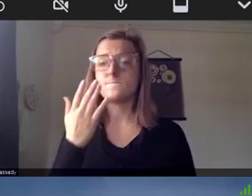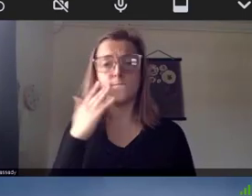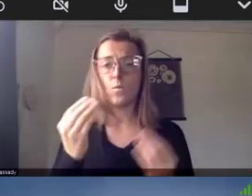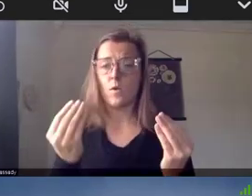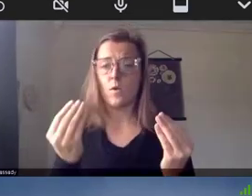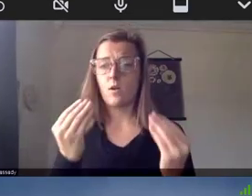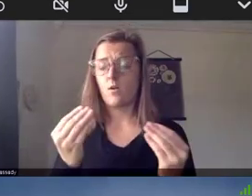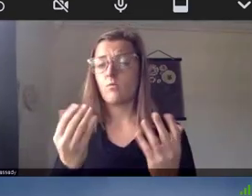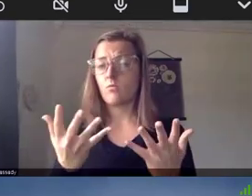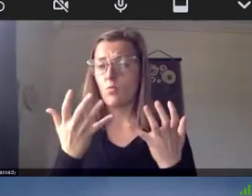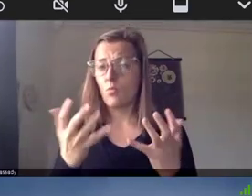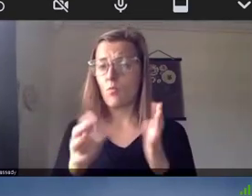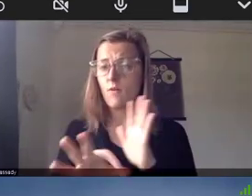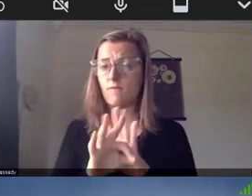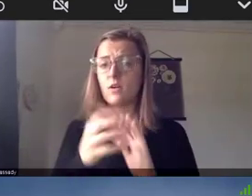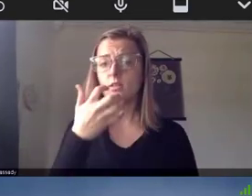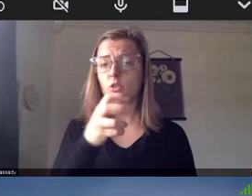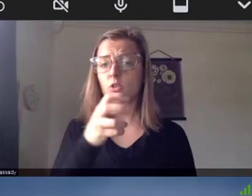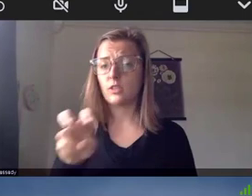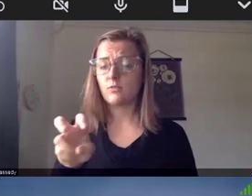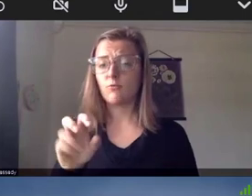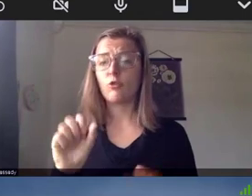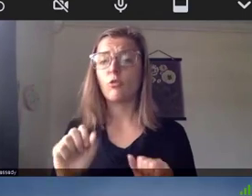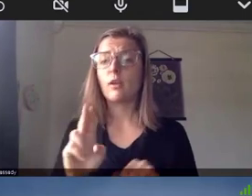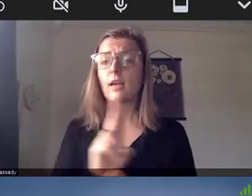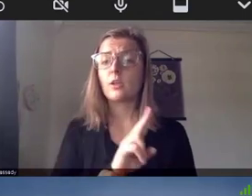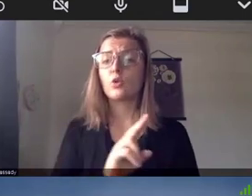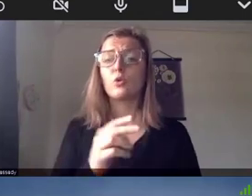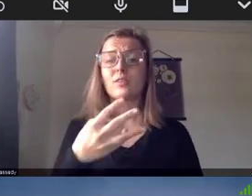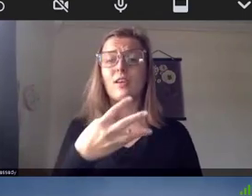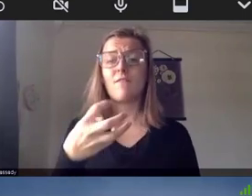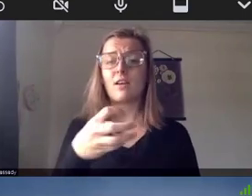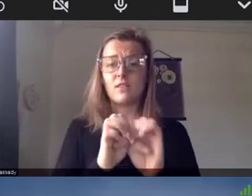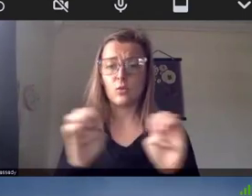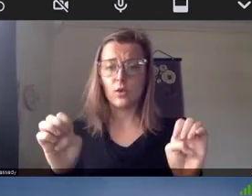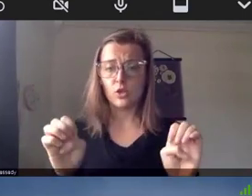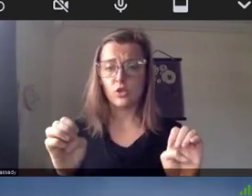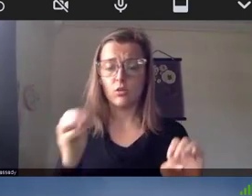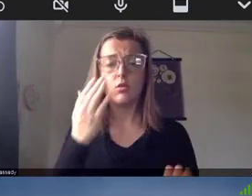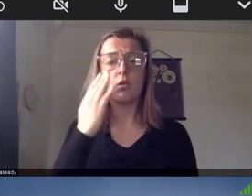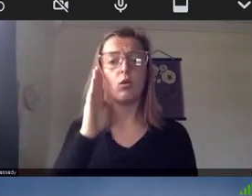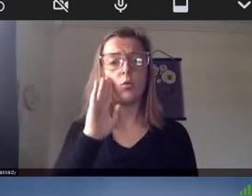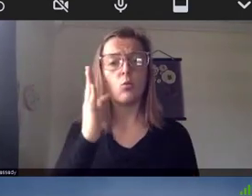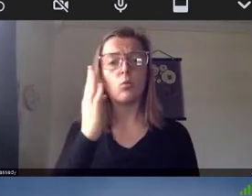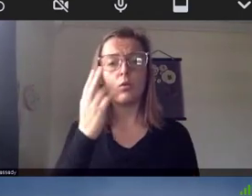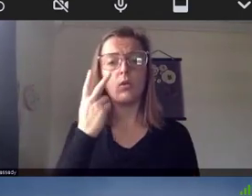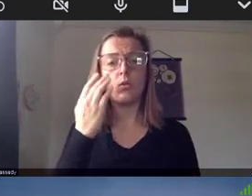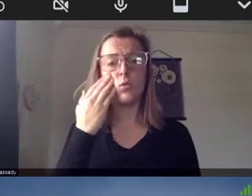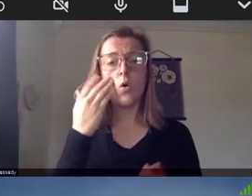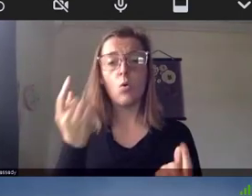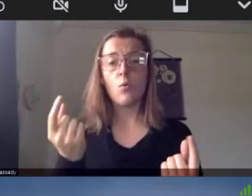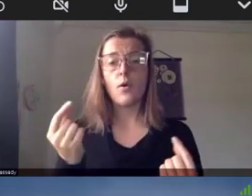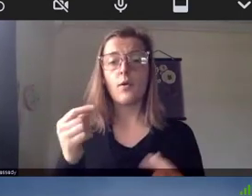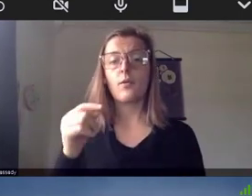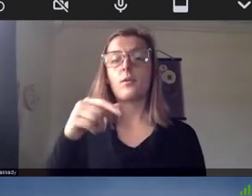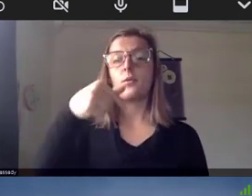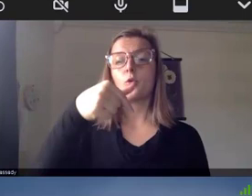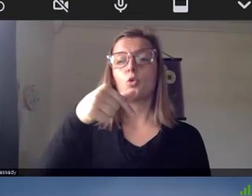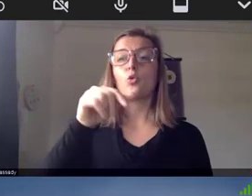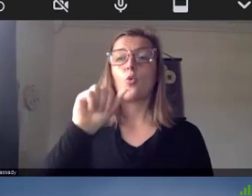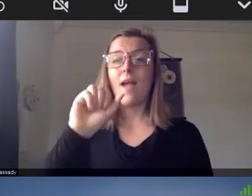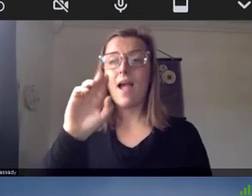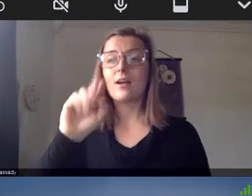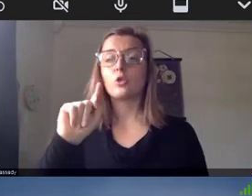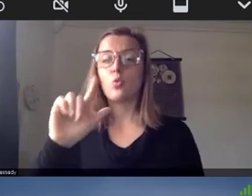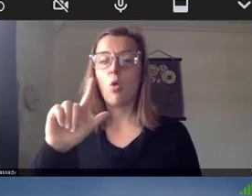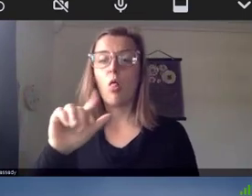equation, and our effectiveness equation is going to tell us our actual heat transfer divided by our maximum heat transfer. We know maximum heat transfer in a heat exchanger is